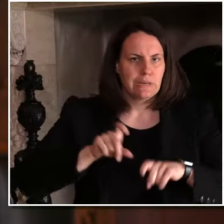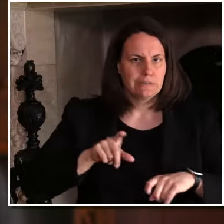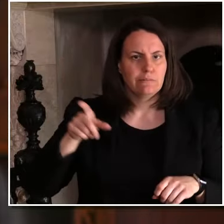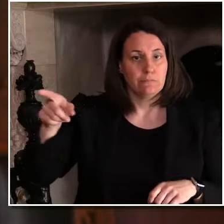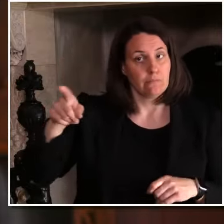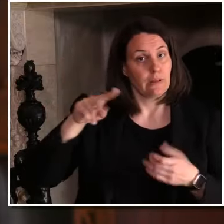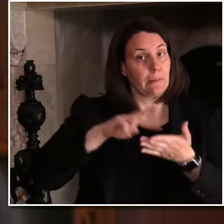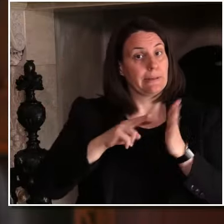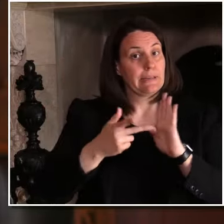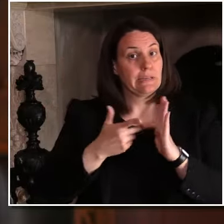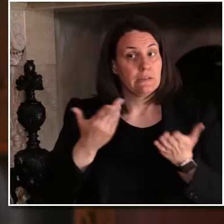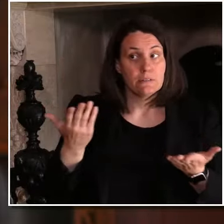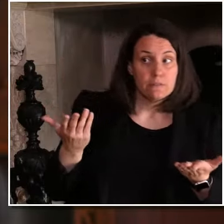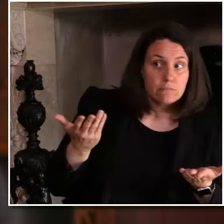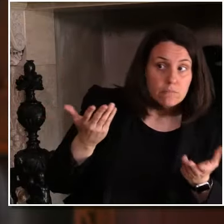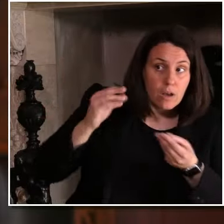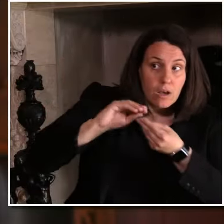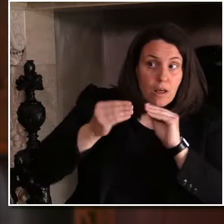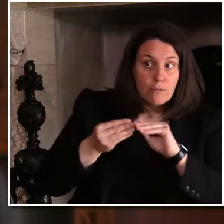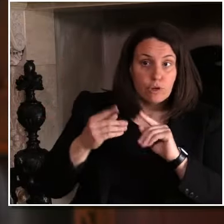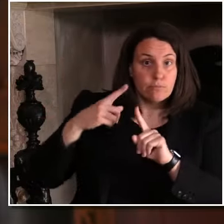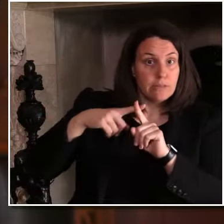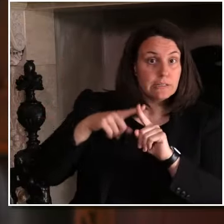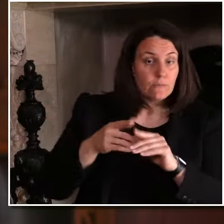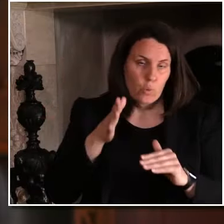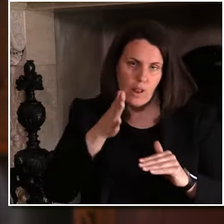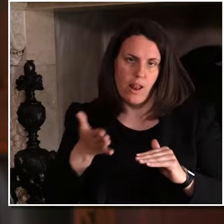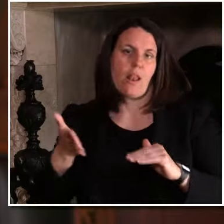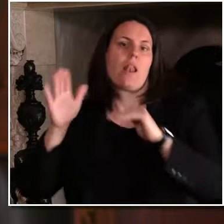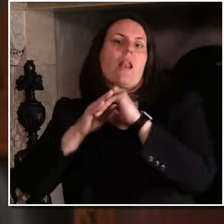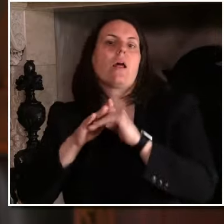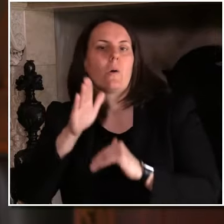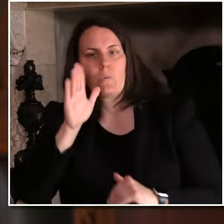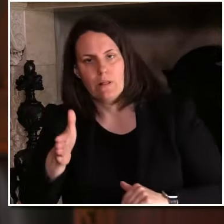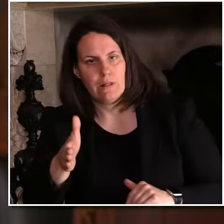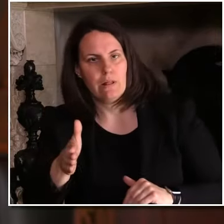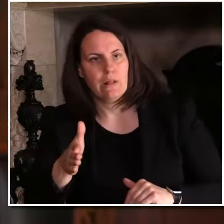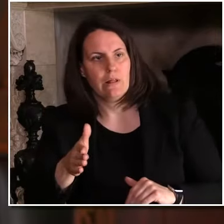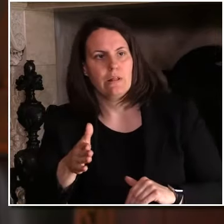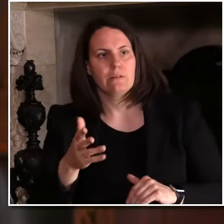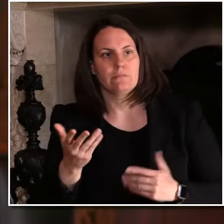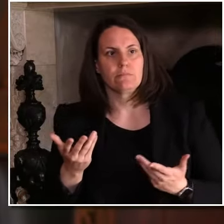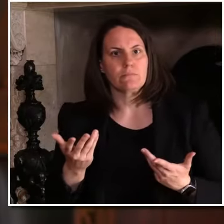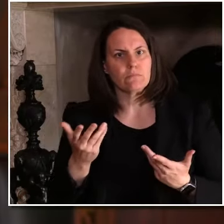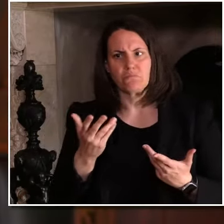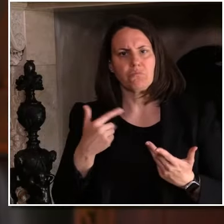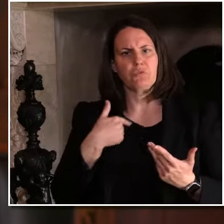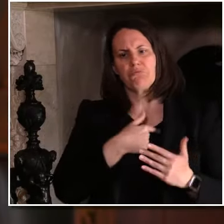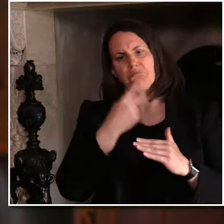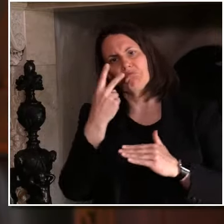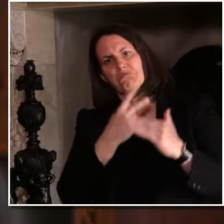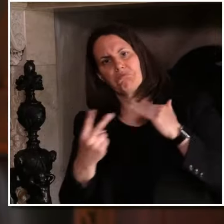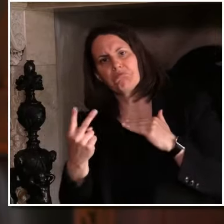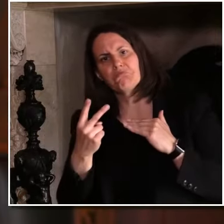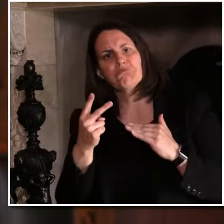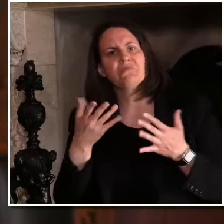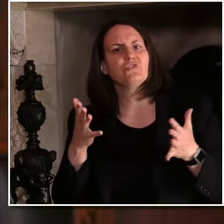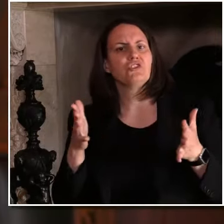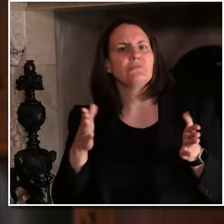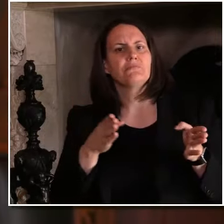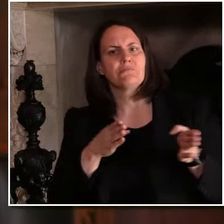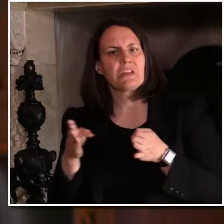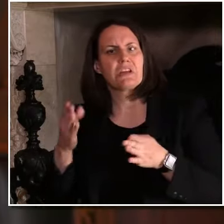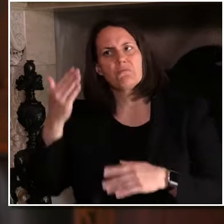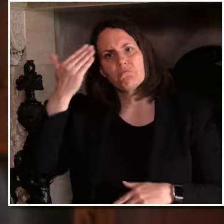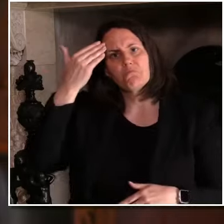into to your trends is an important thing, an important thing you need to do